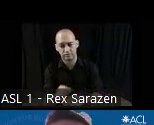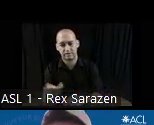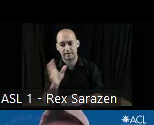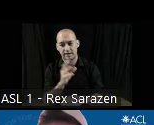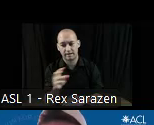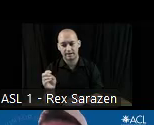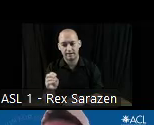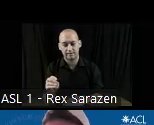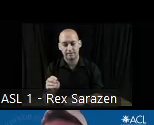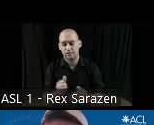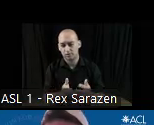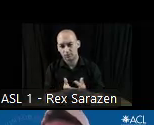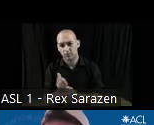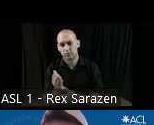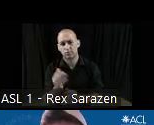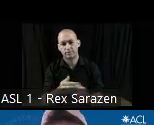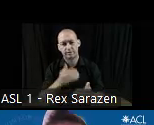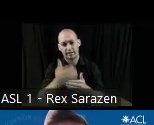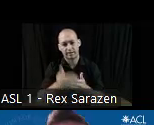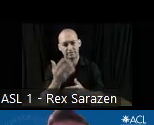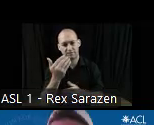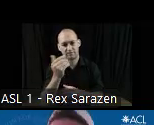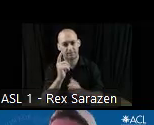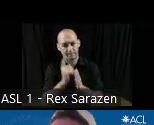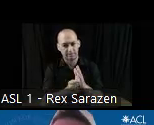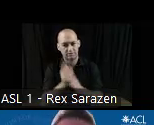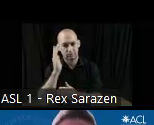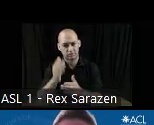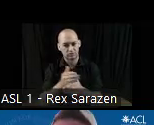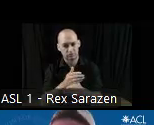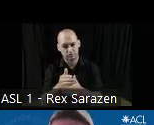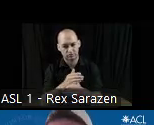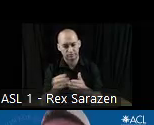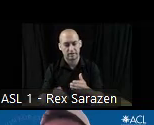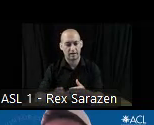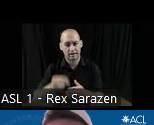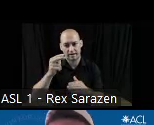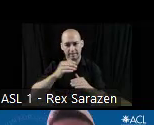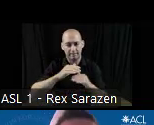So over the course of the next 15 minutes, I'm just going to share some high-level